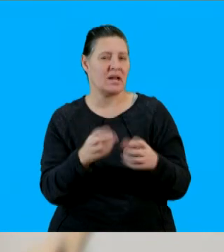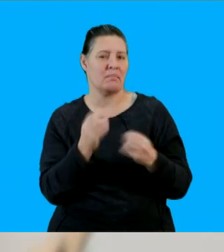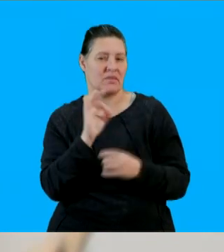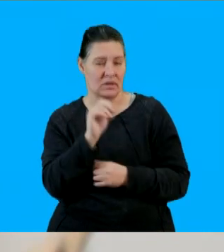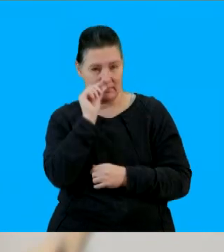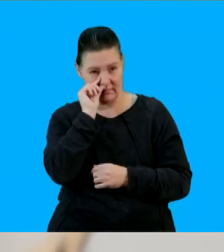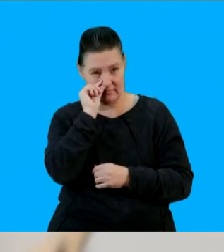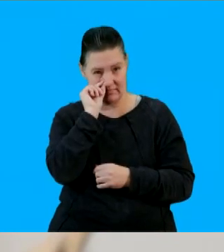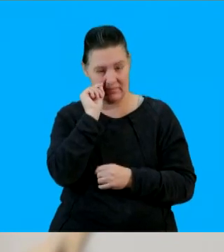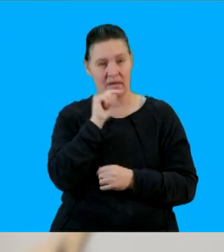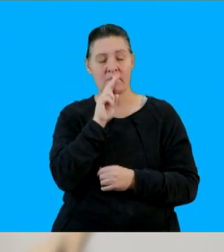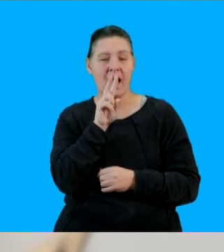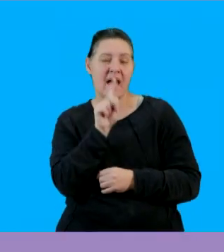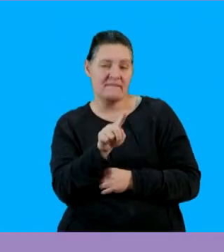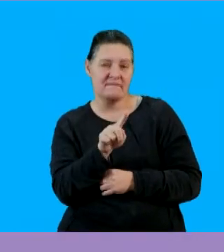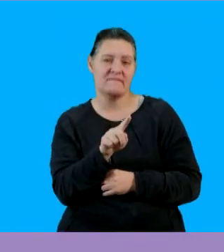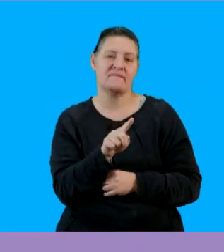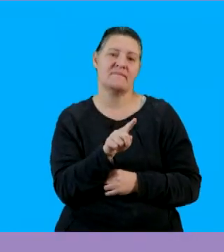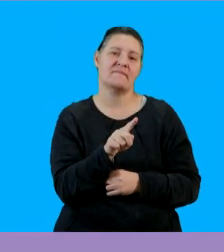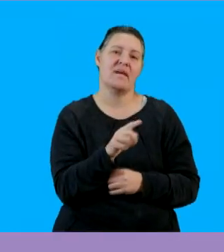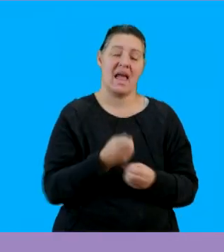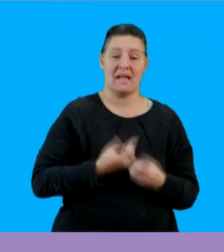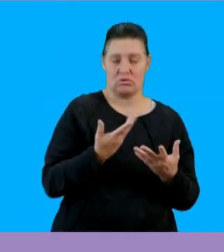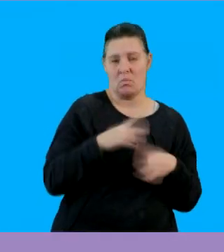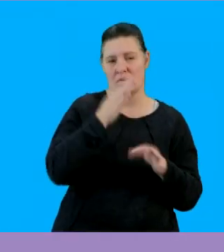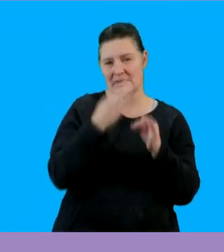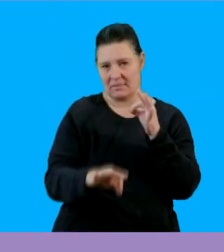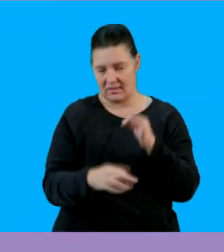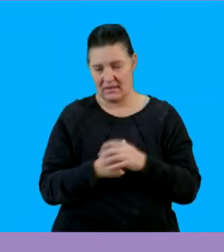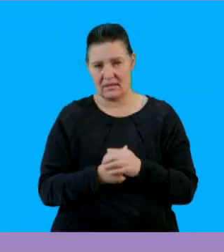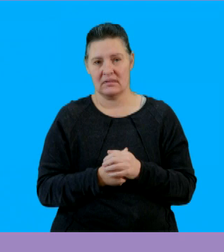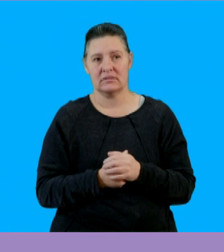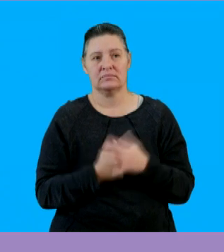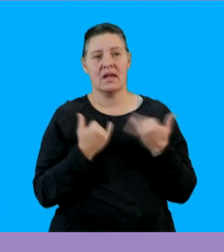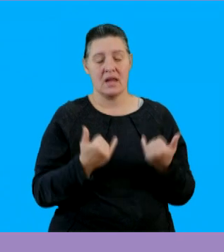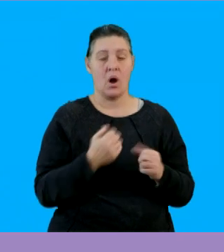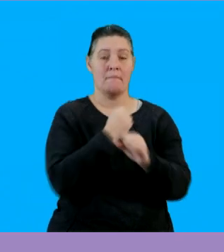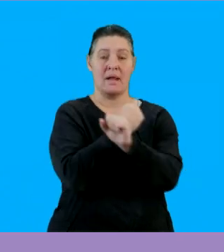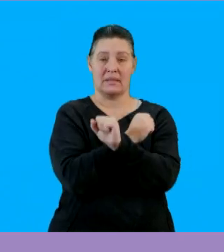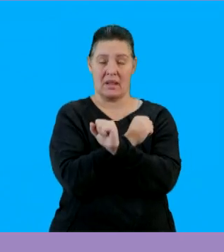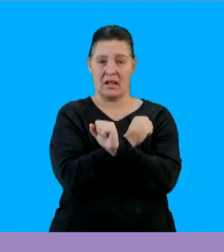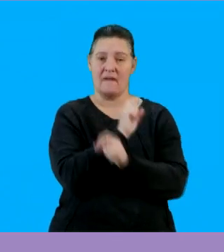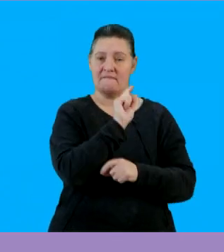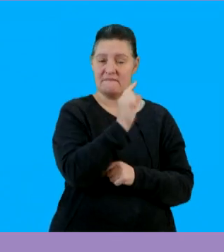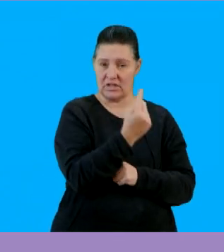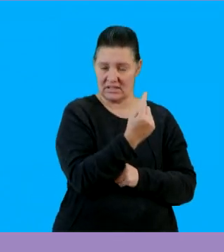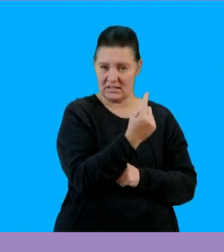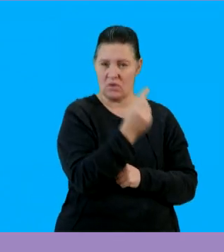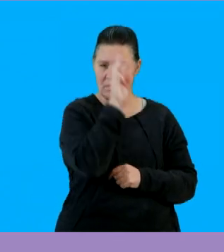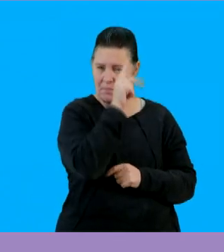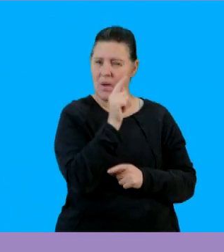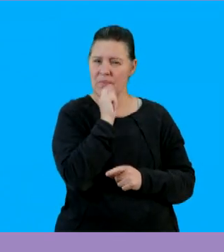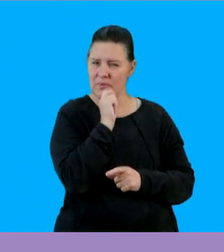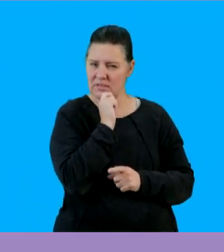that. Let's look at a number 3 here. So we're going to simplify the following expressions. We are going to multiply